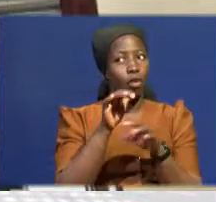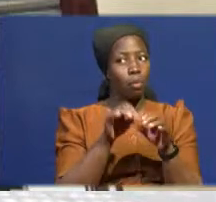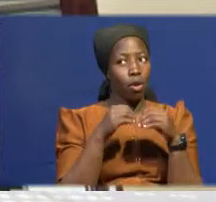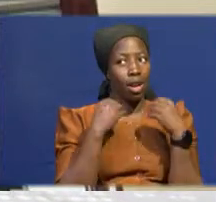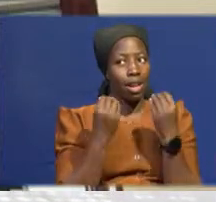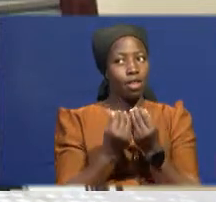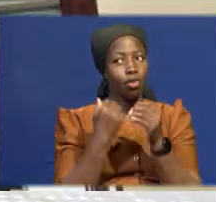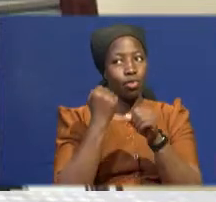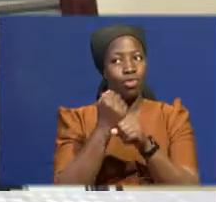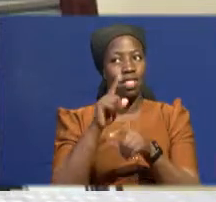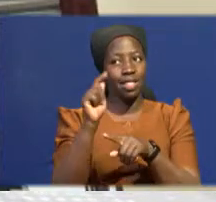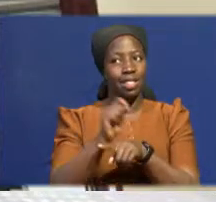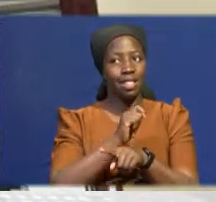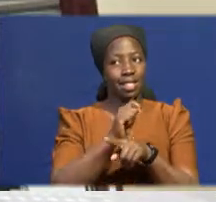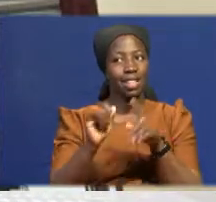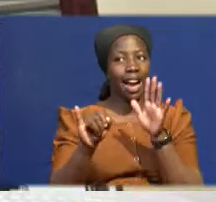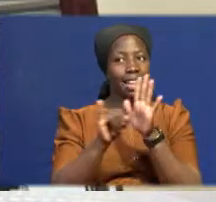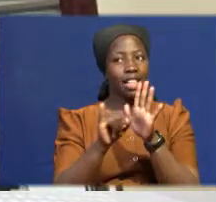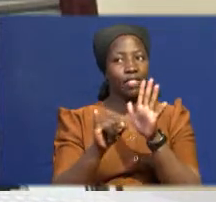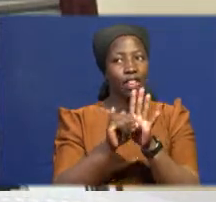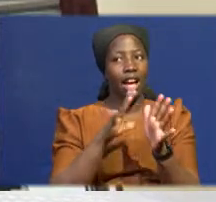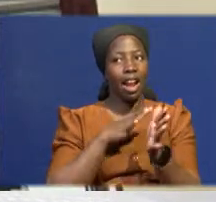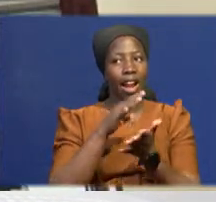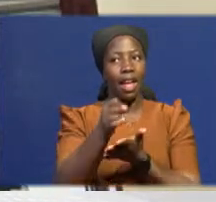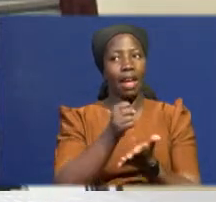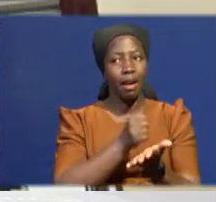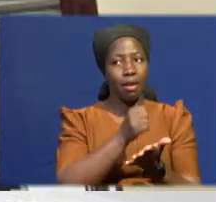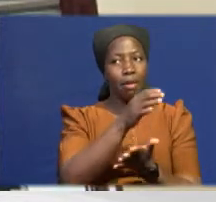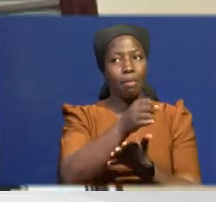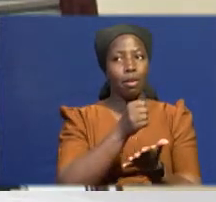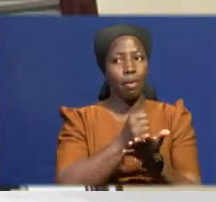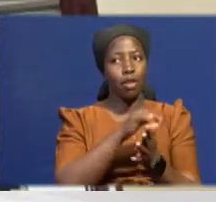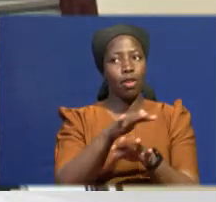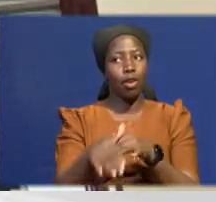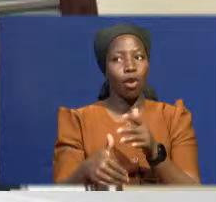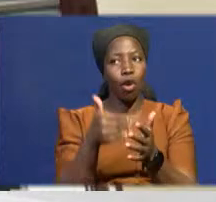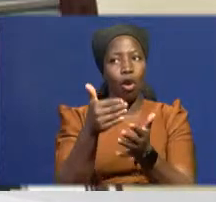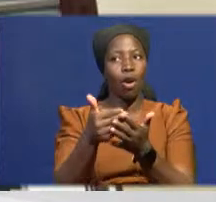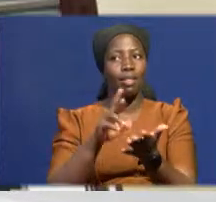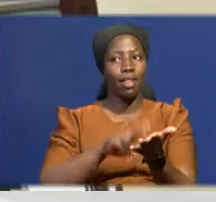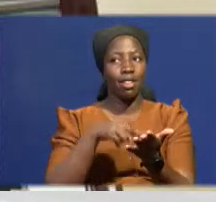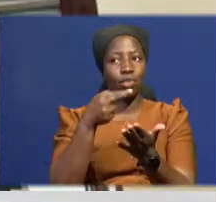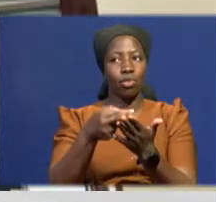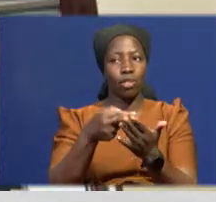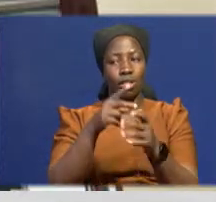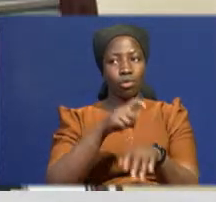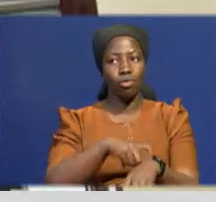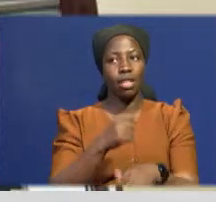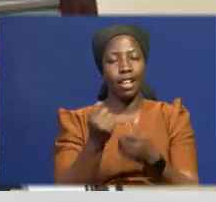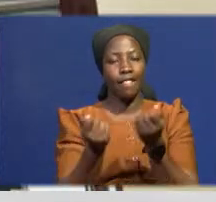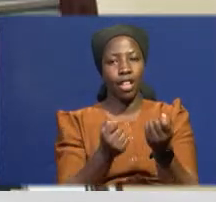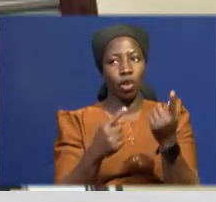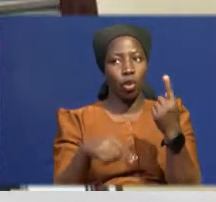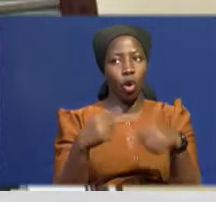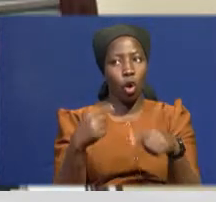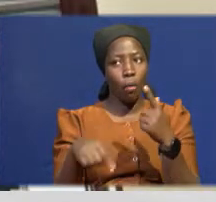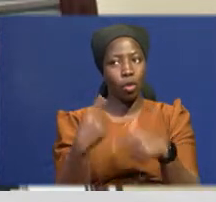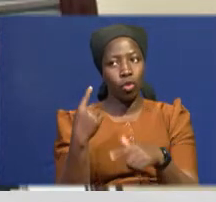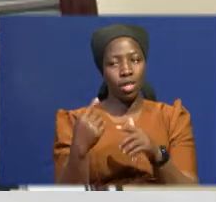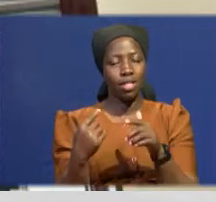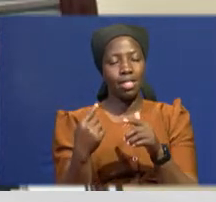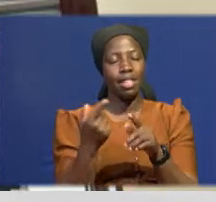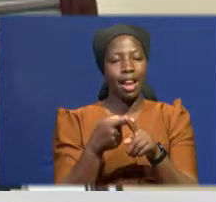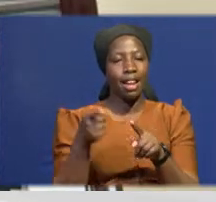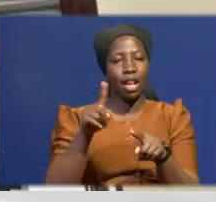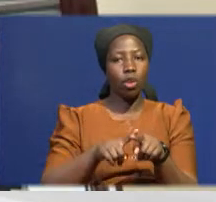training, identification, and deployment of all the resources during the rally, in addition to the anti-doping,